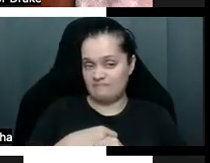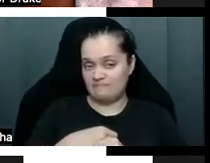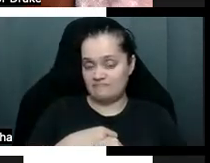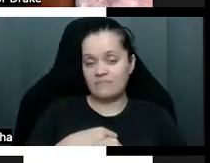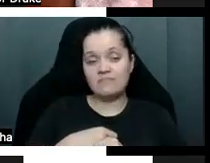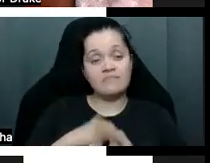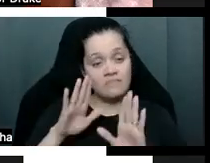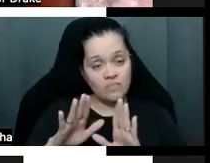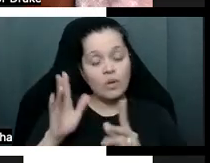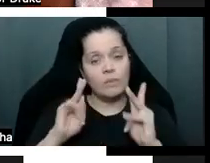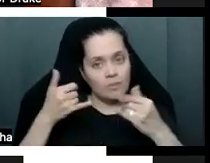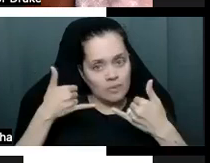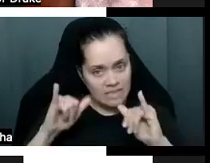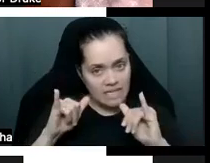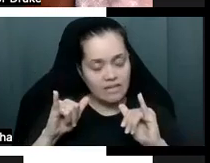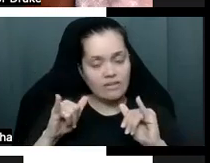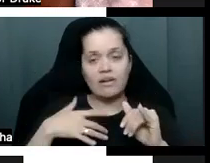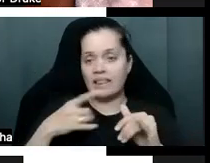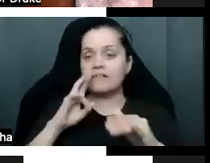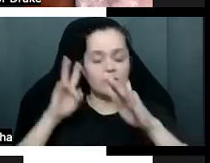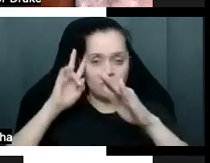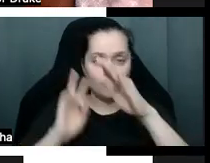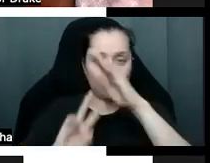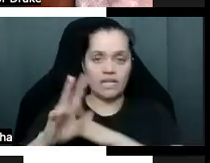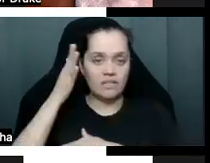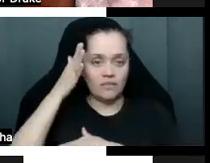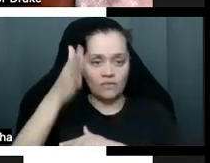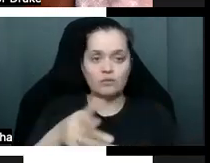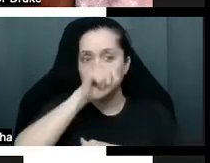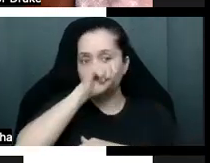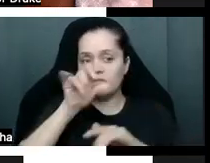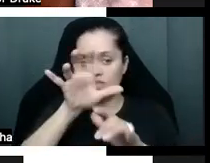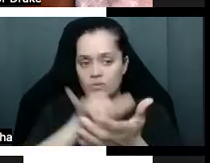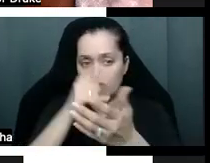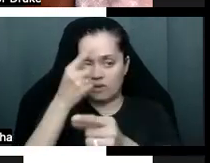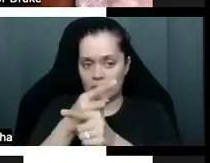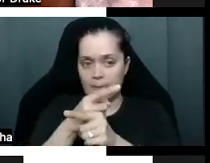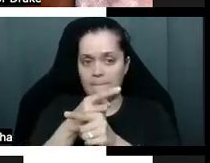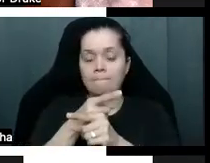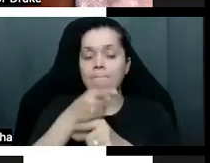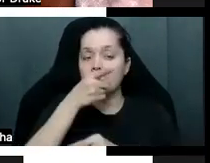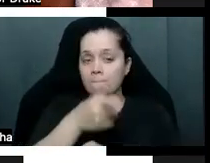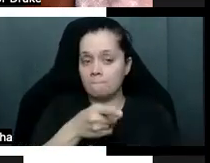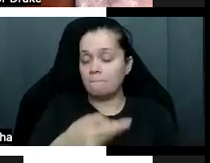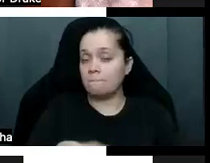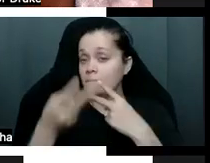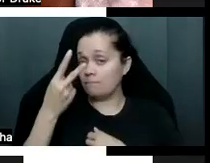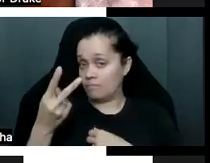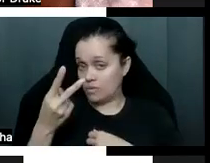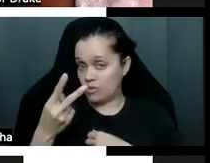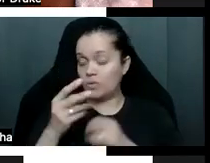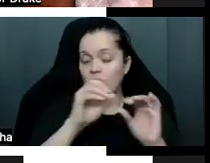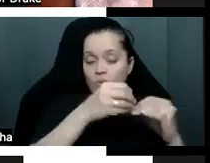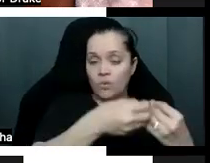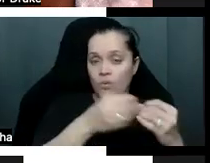Well, people still like to predict the future. That's what demographers love to do, predict the future. Here's 2 organizations